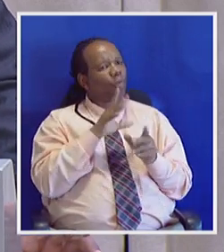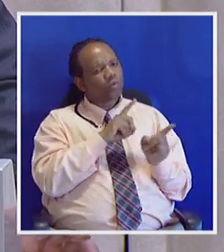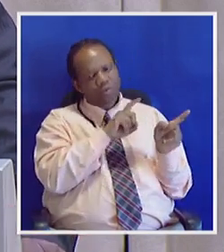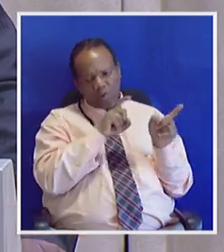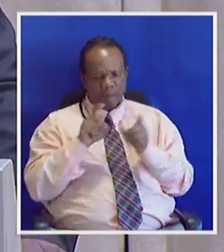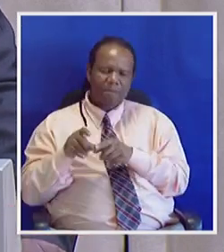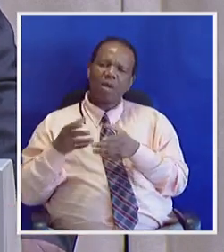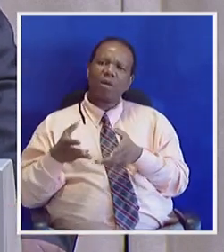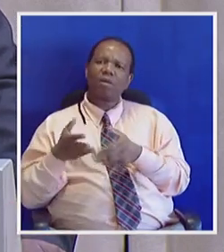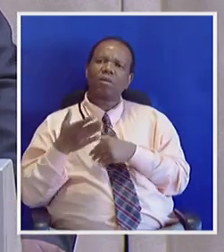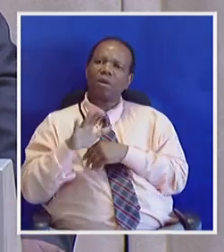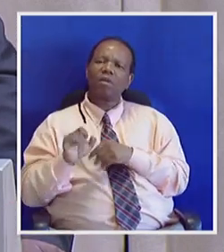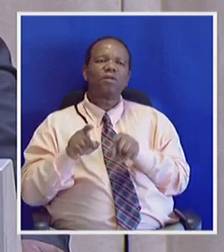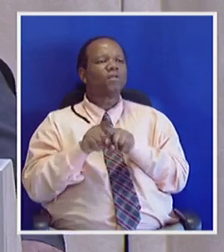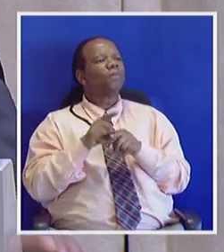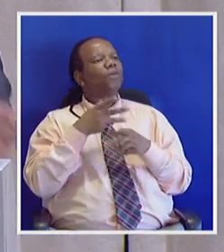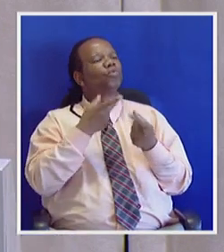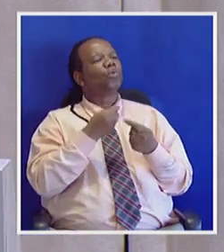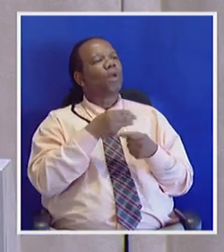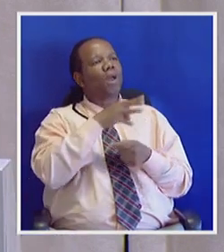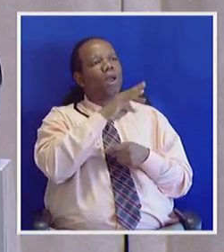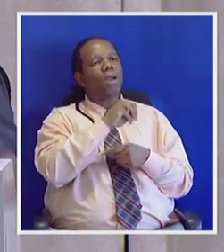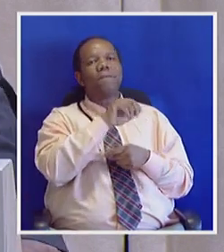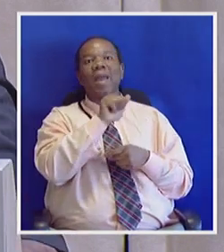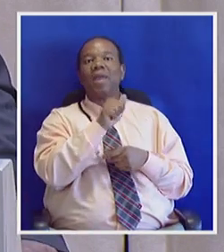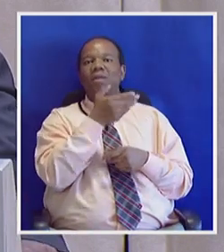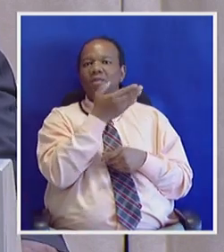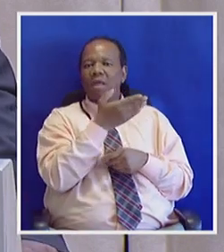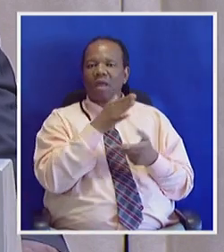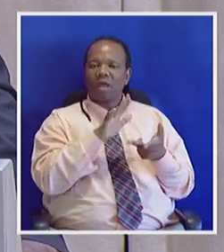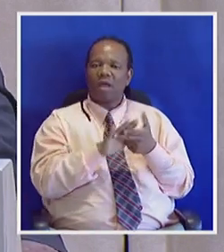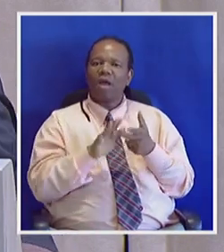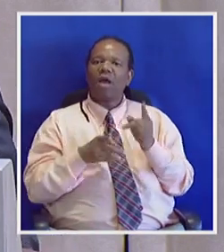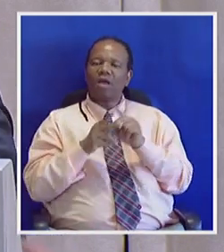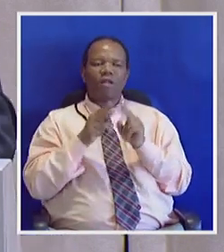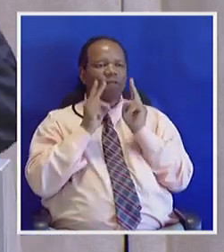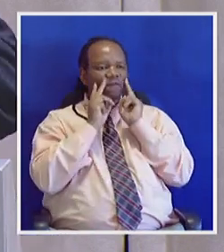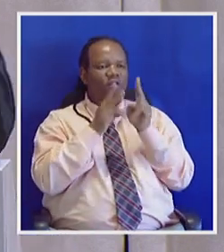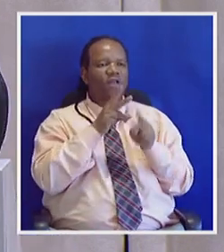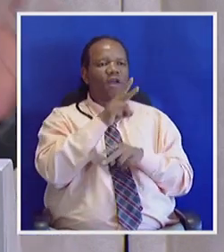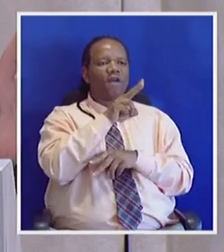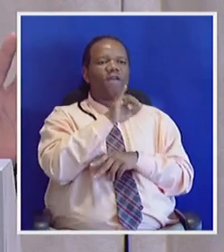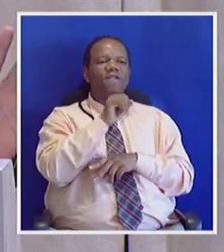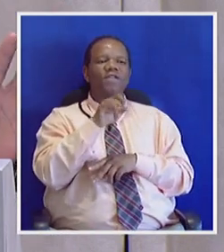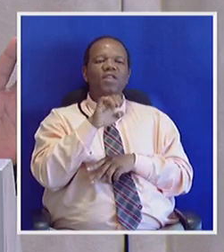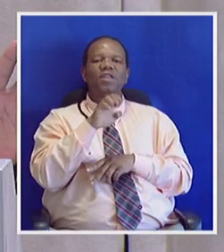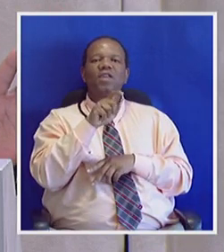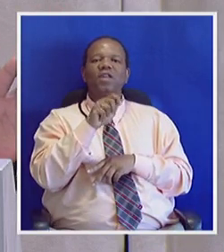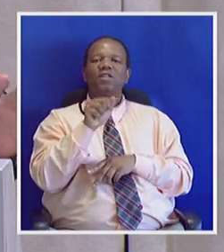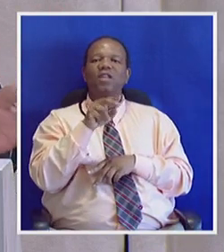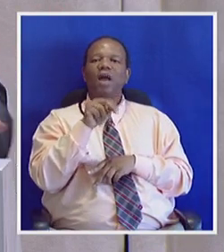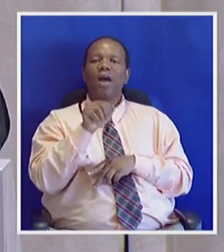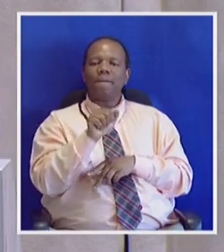their master's degrees. The same thing happened when I went to Vietnam. So we are spreading our young